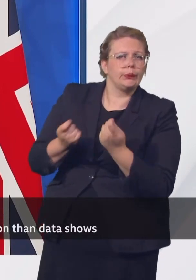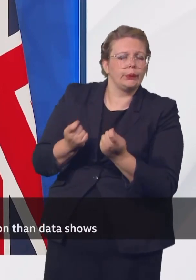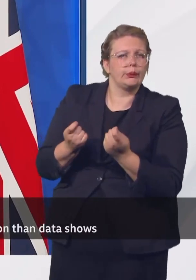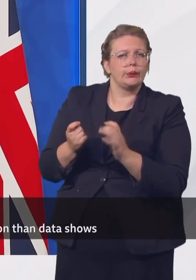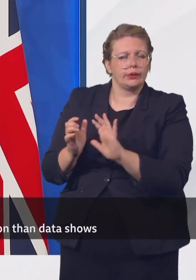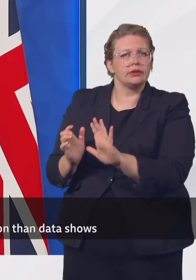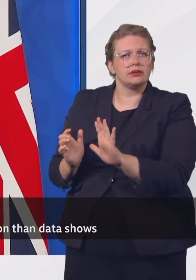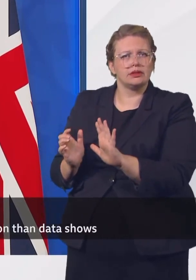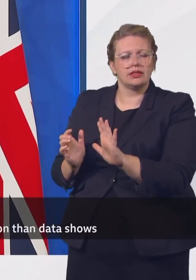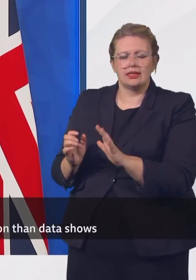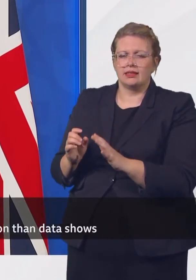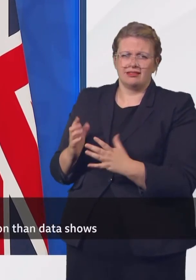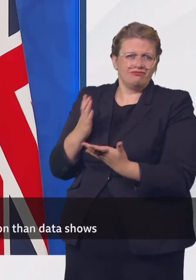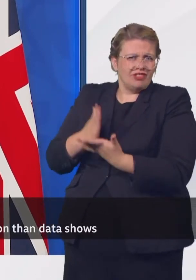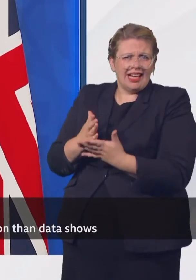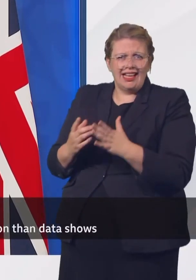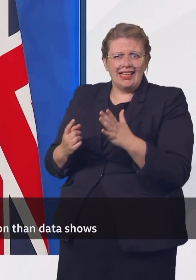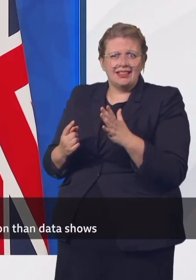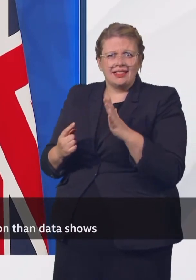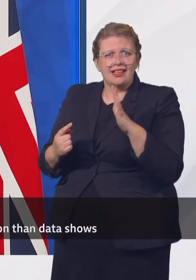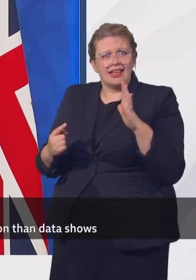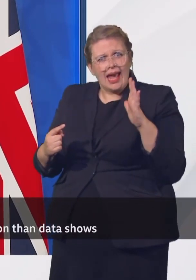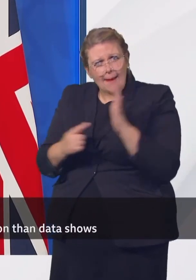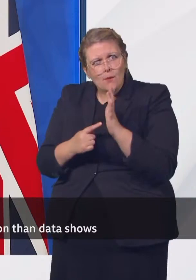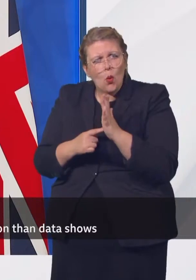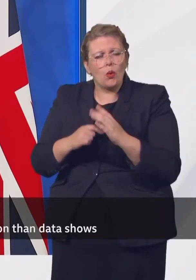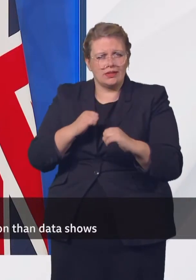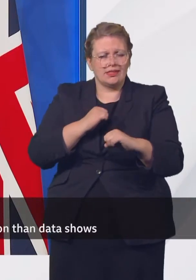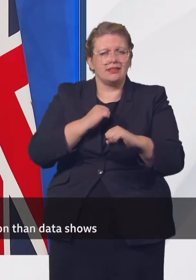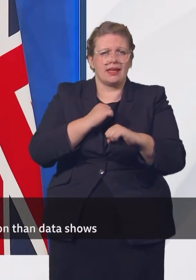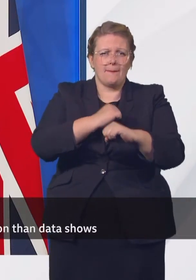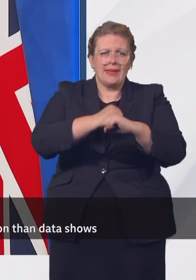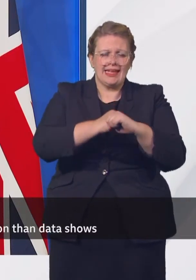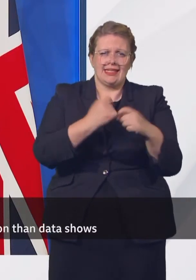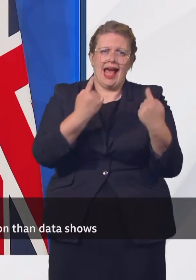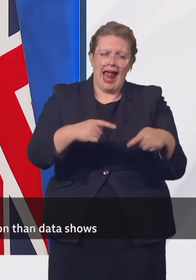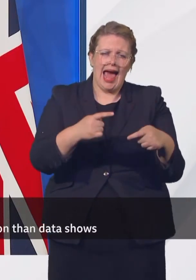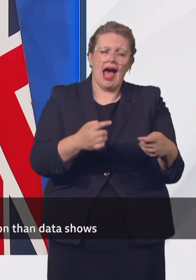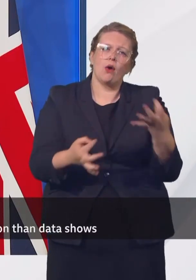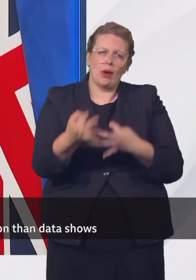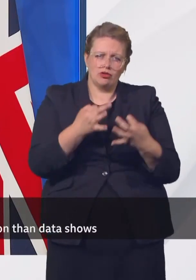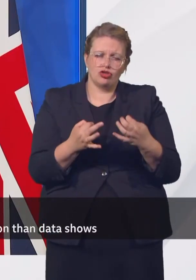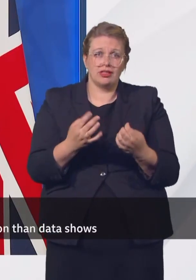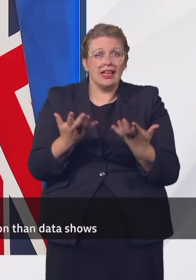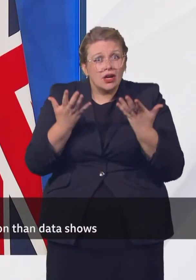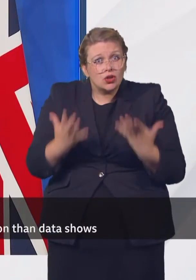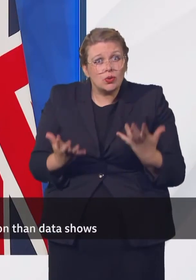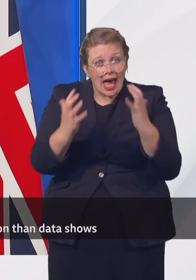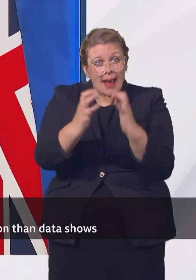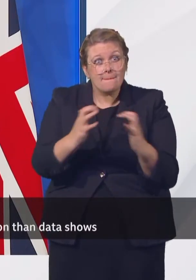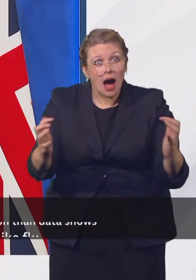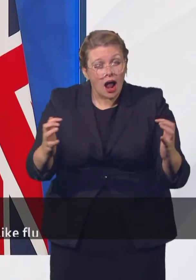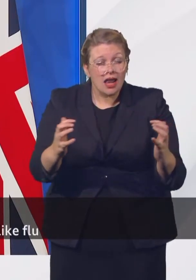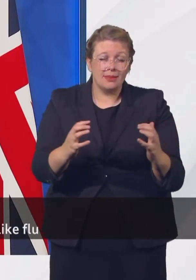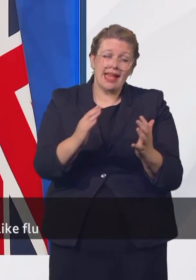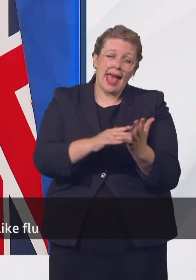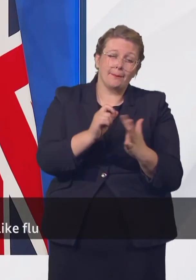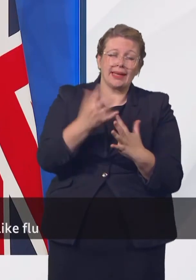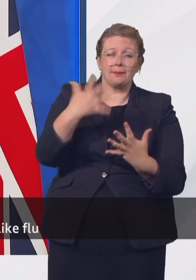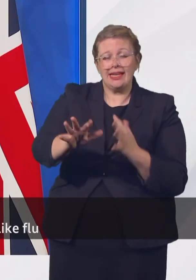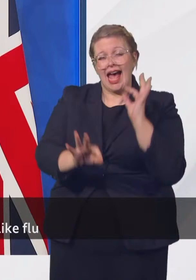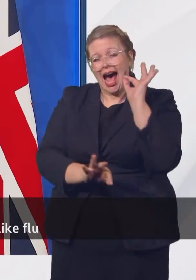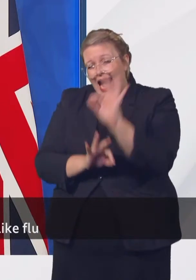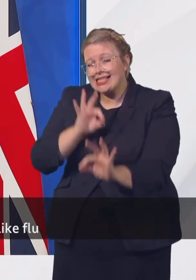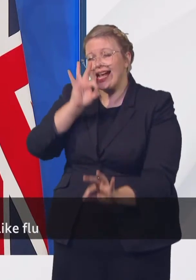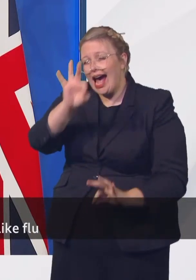as I say, it is important that there are questions, and there were endless questions in the House of Commons earlier on